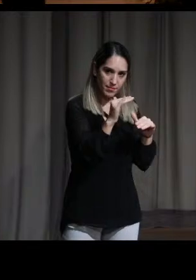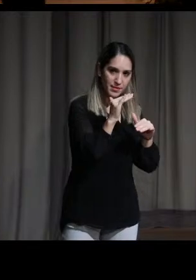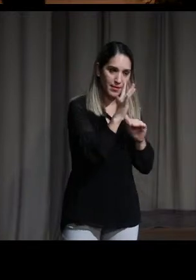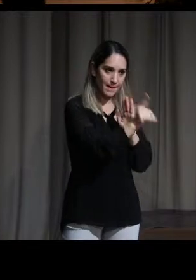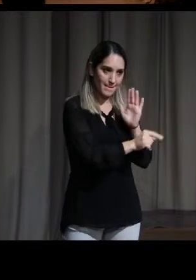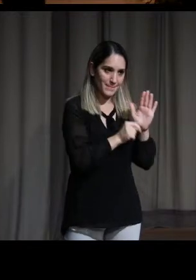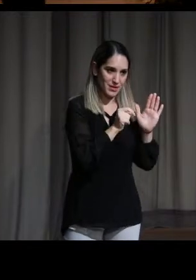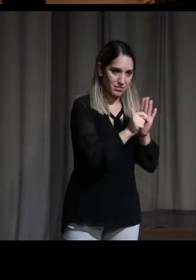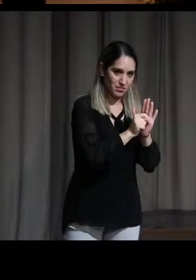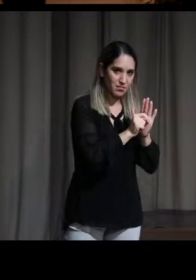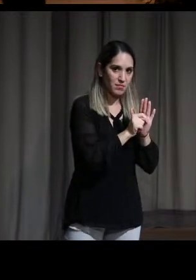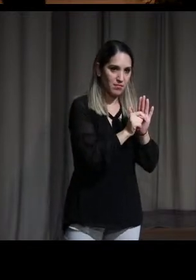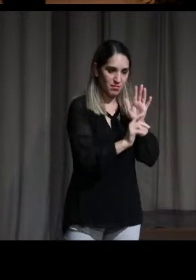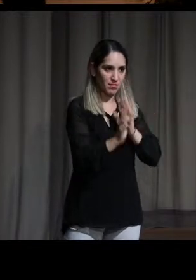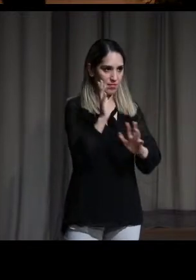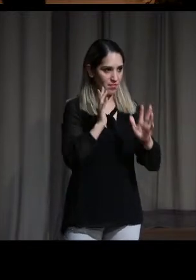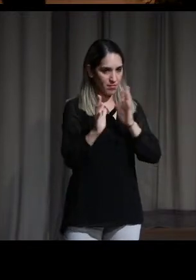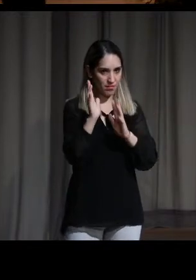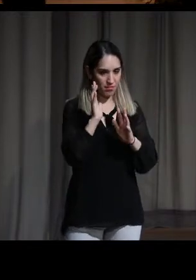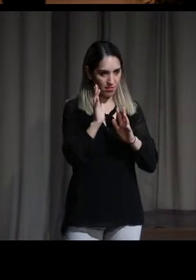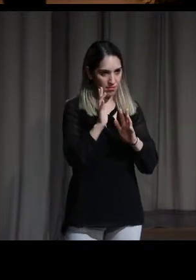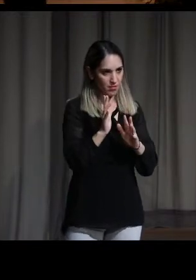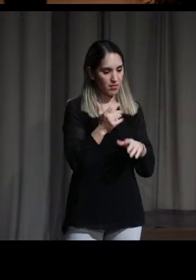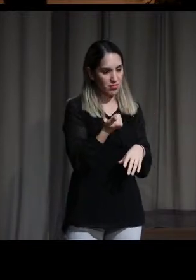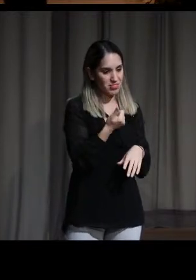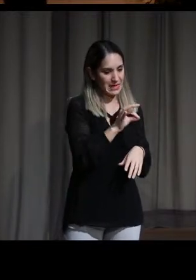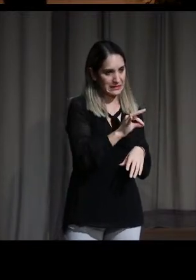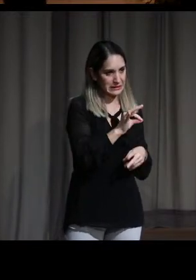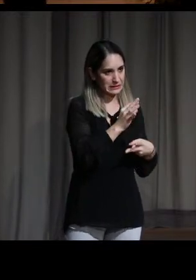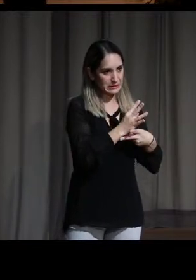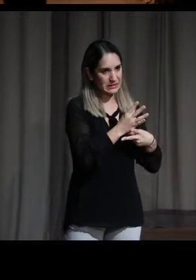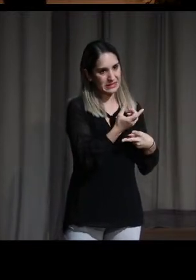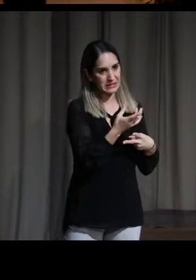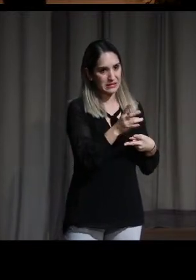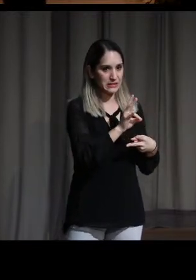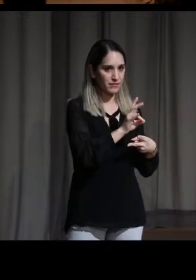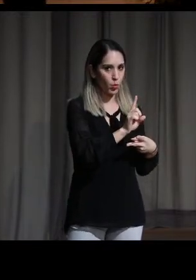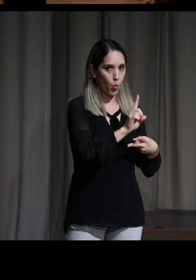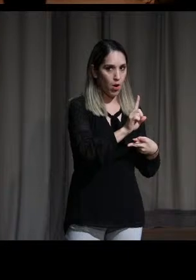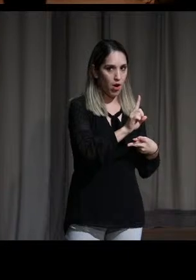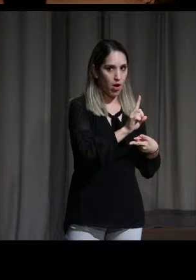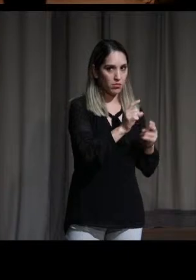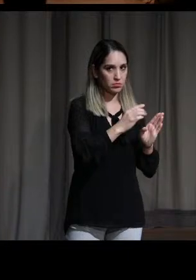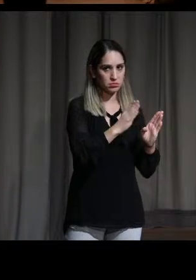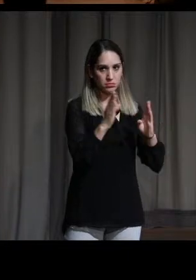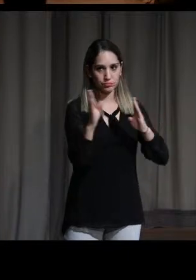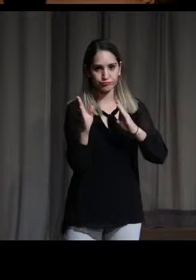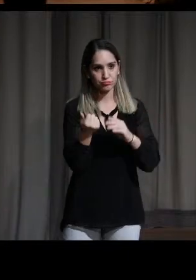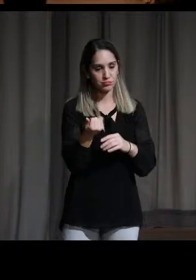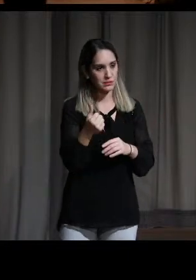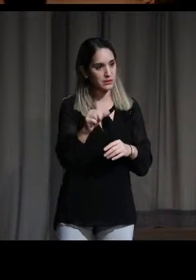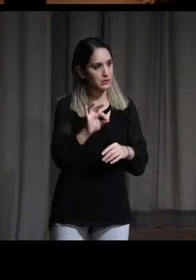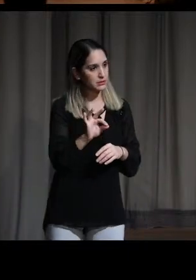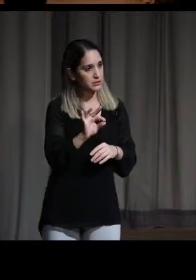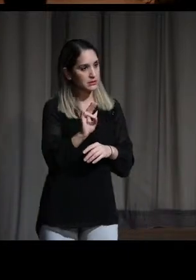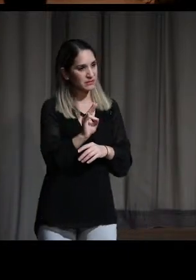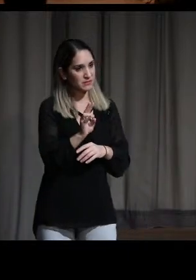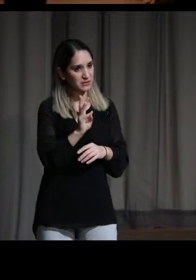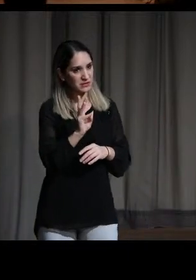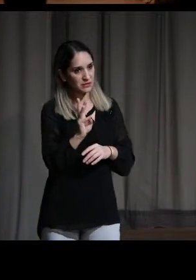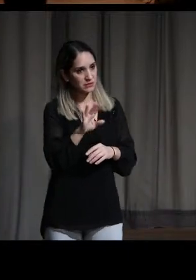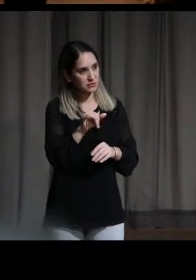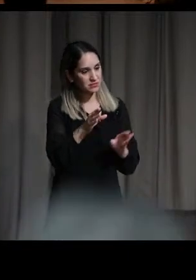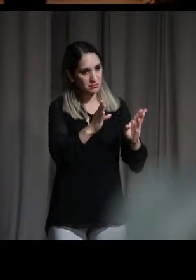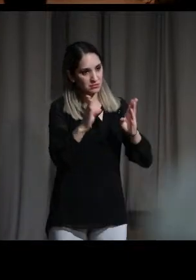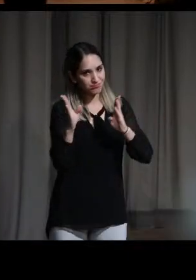of what's within and what's without. So the years 1971 to 76 are generally considered, you know, pretty dark years